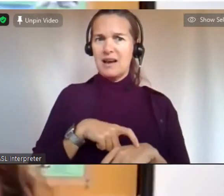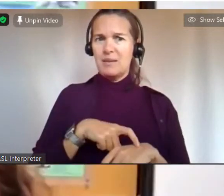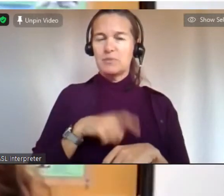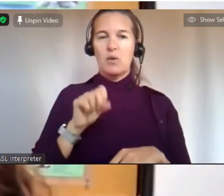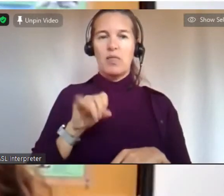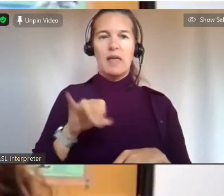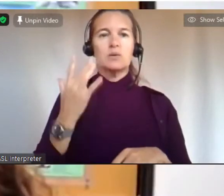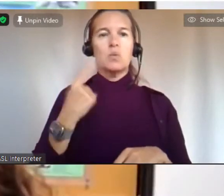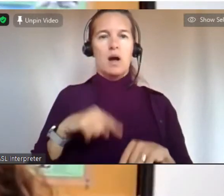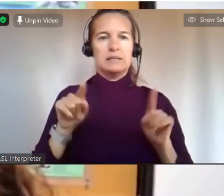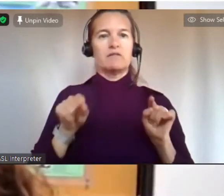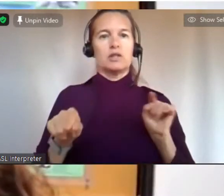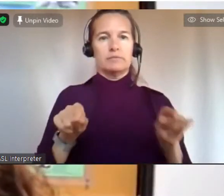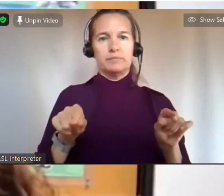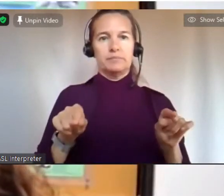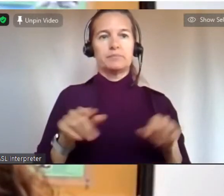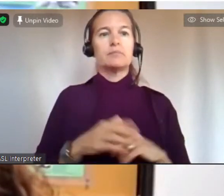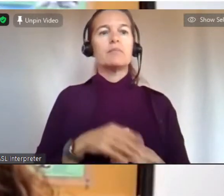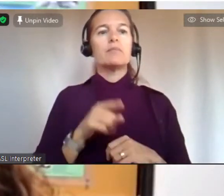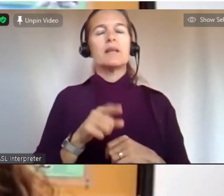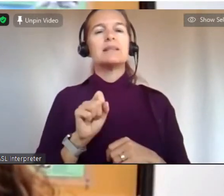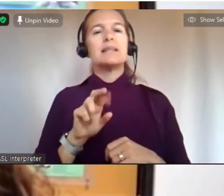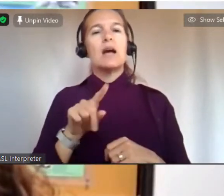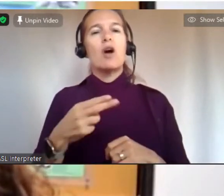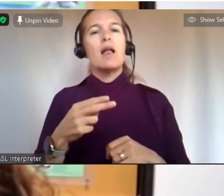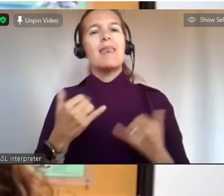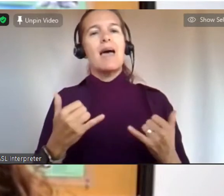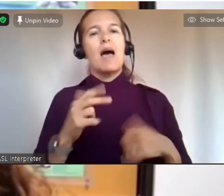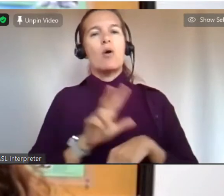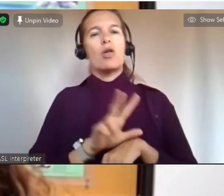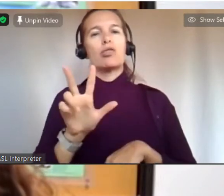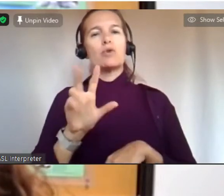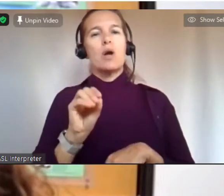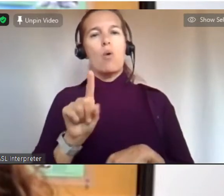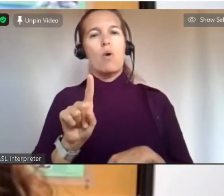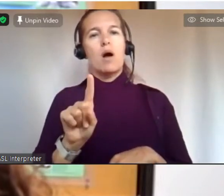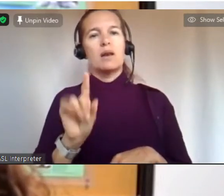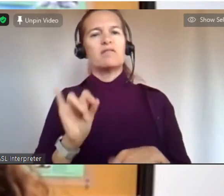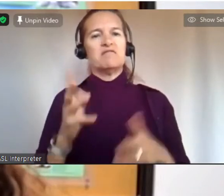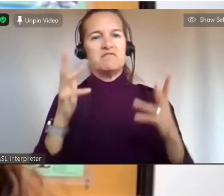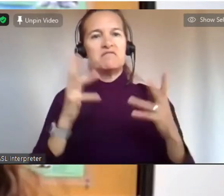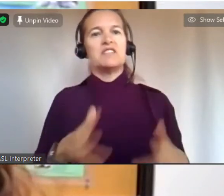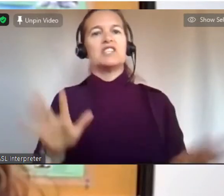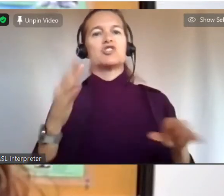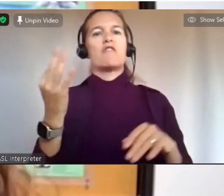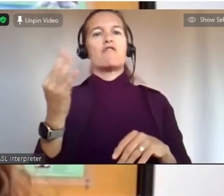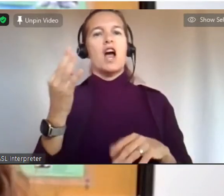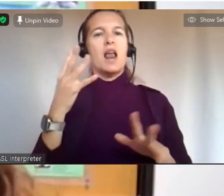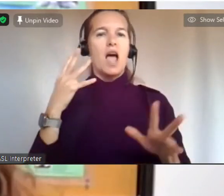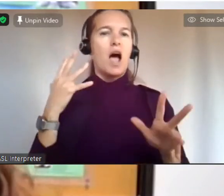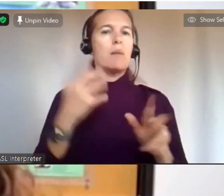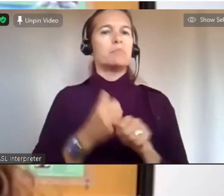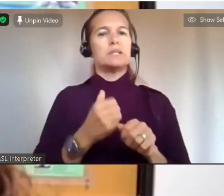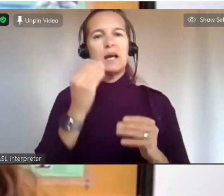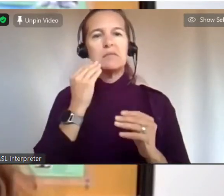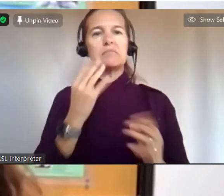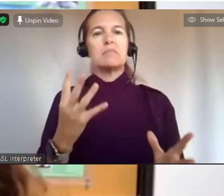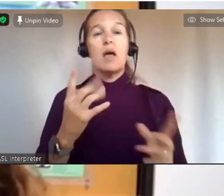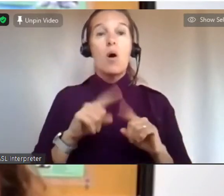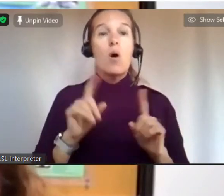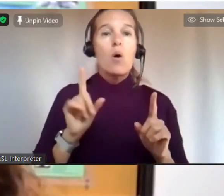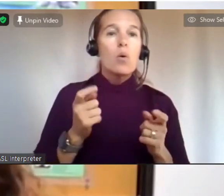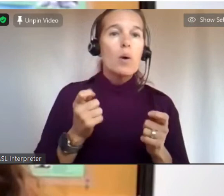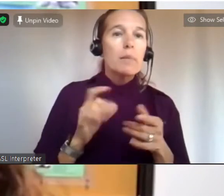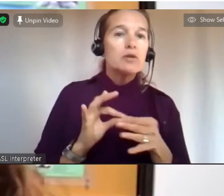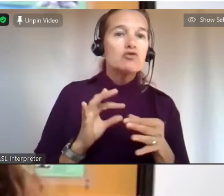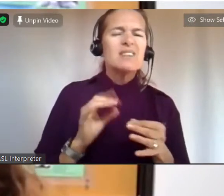Okay, so we're at 3:01, so that concludes our Friday update for today. I just want to quickly mention we did get some